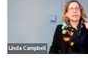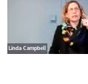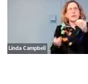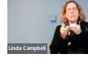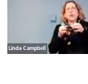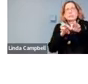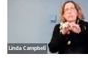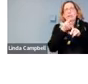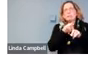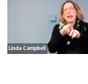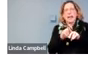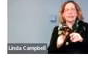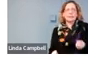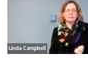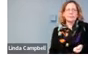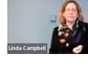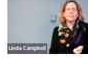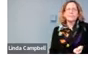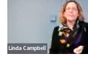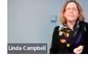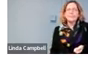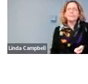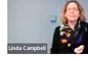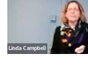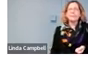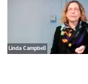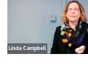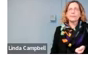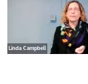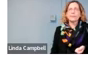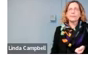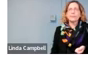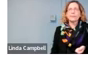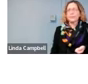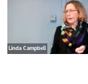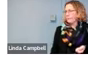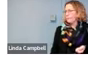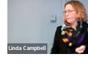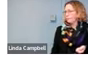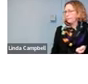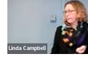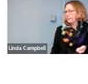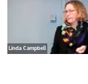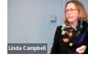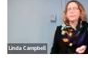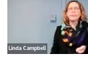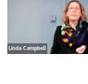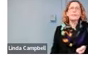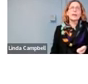And there are others, but these are just the most important that I wanted to demonstrate this evening.